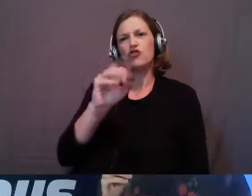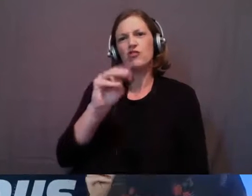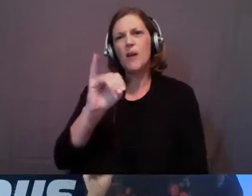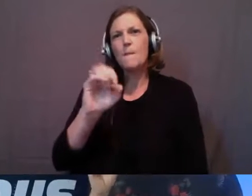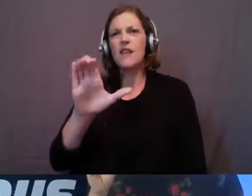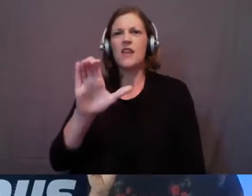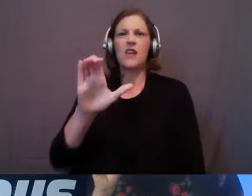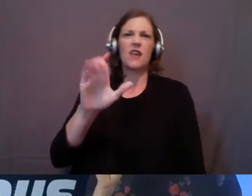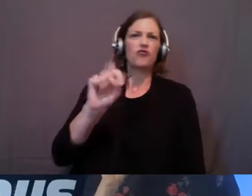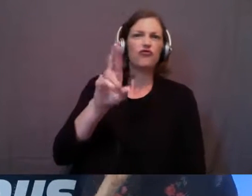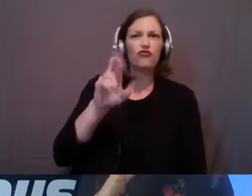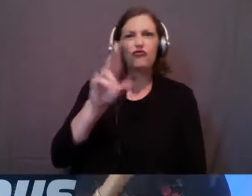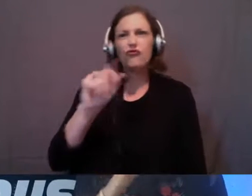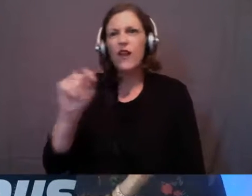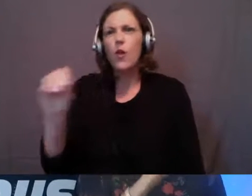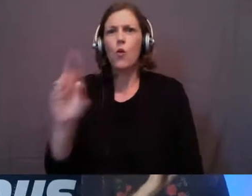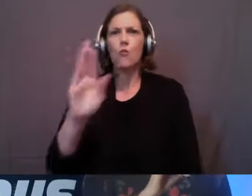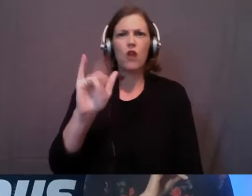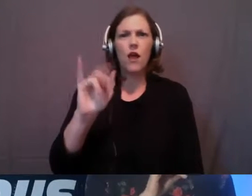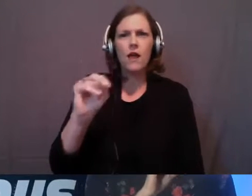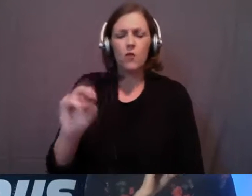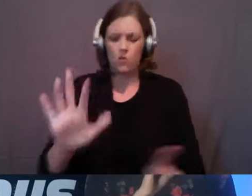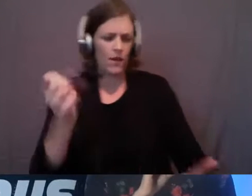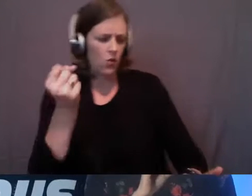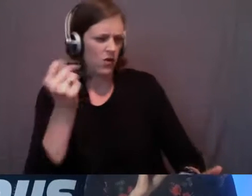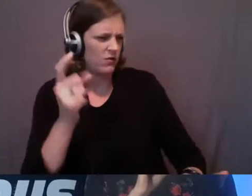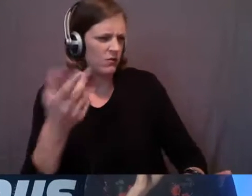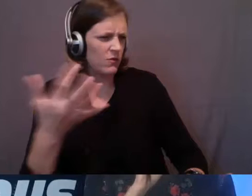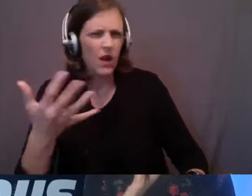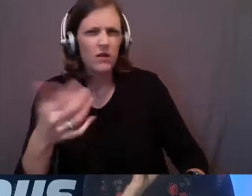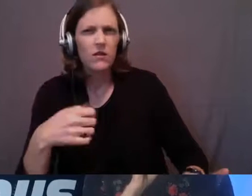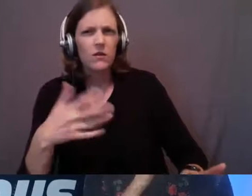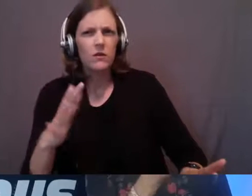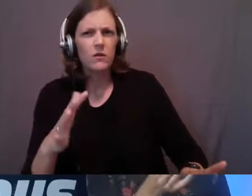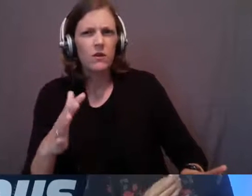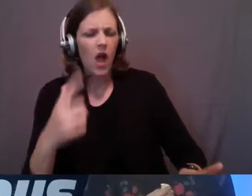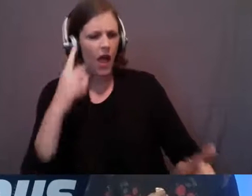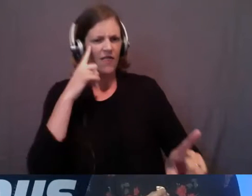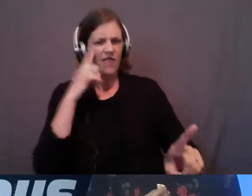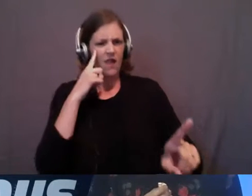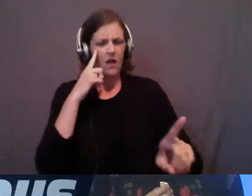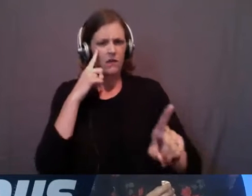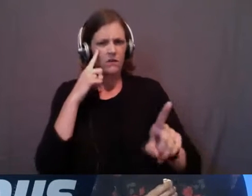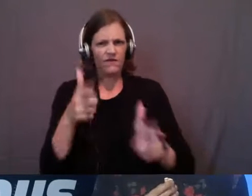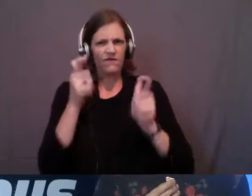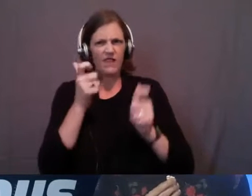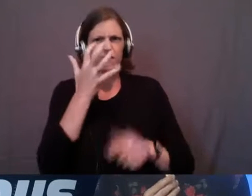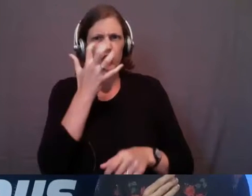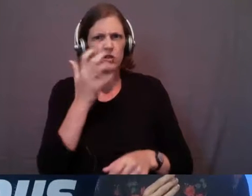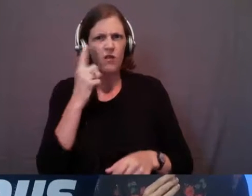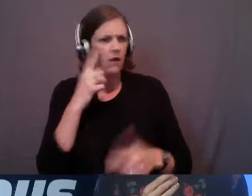Brian O'Connor and okay, hold on one second. What? Oh, but I thought we were doing Fast and Furious.